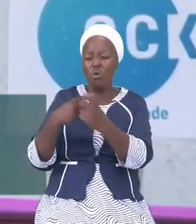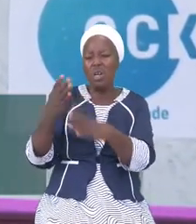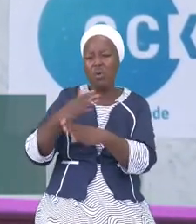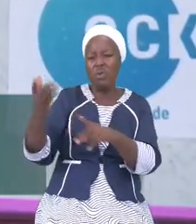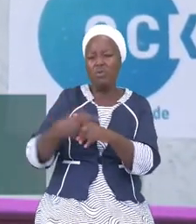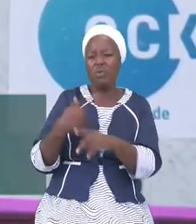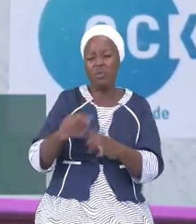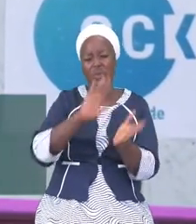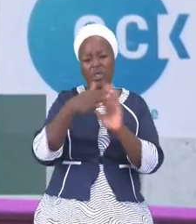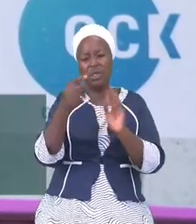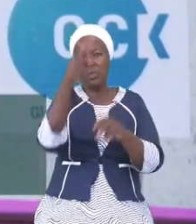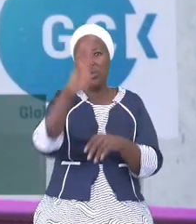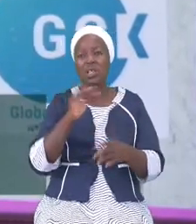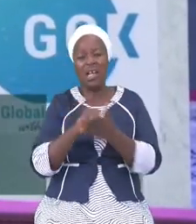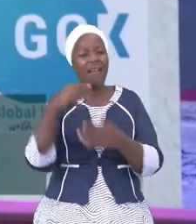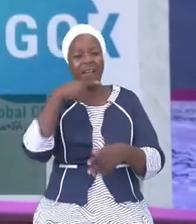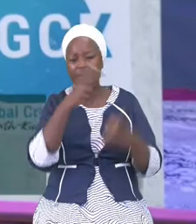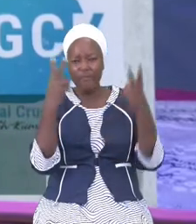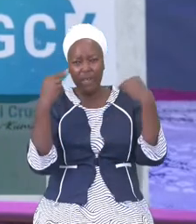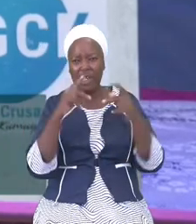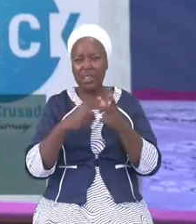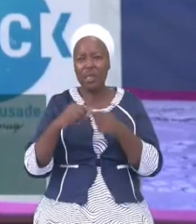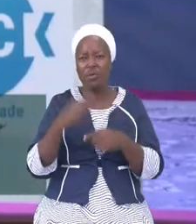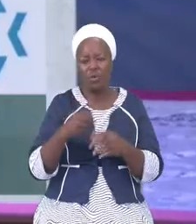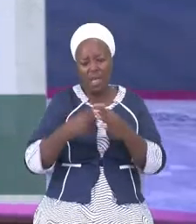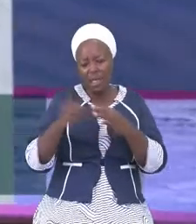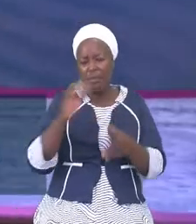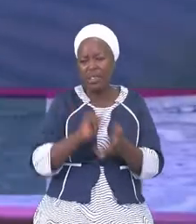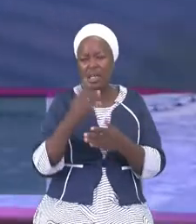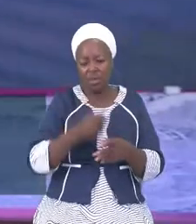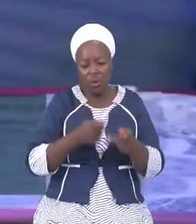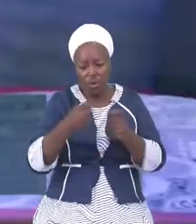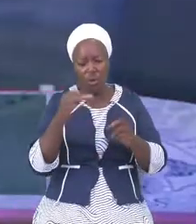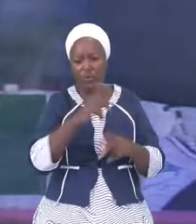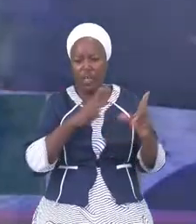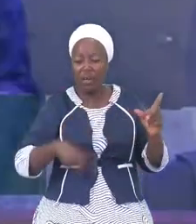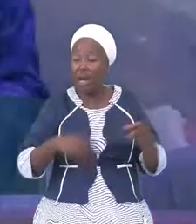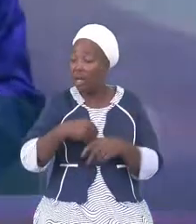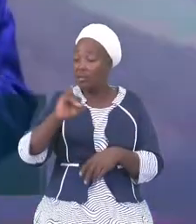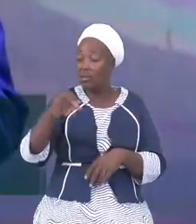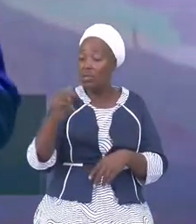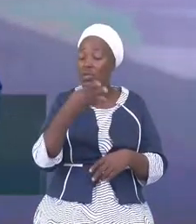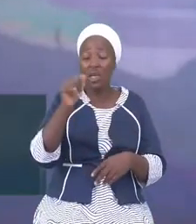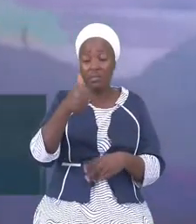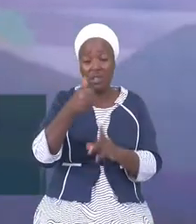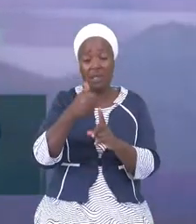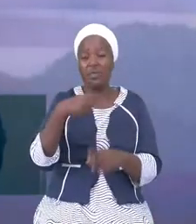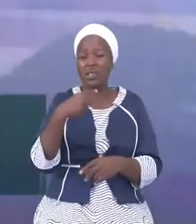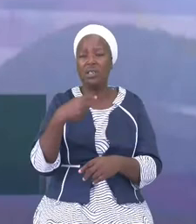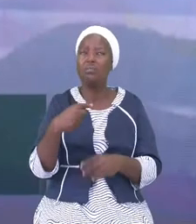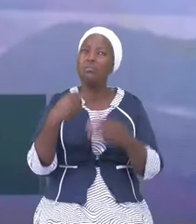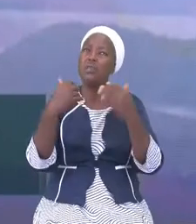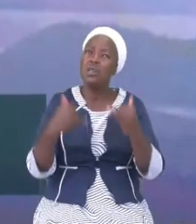lying vanity, and then I will escape the control of the Lord. And Jonah himself said, now I